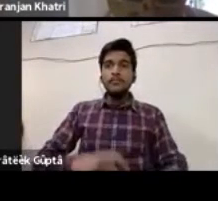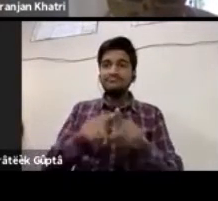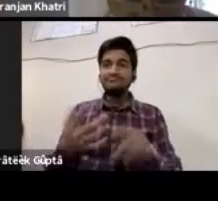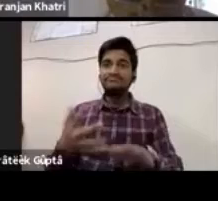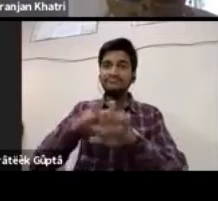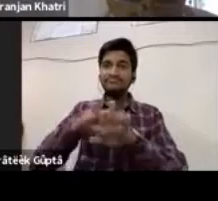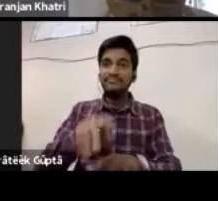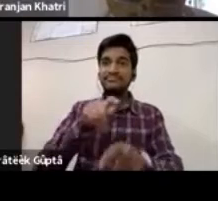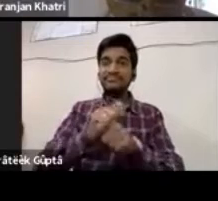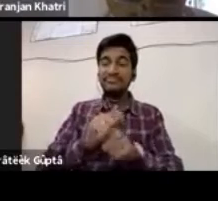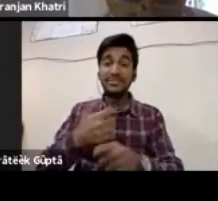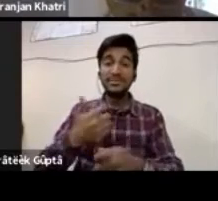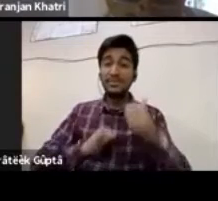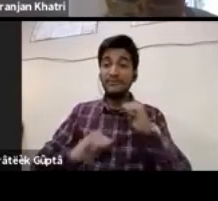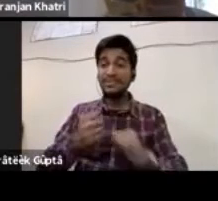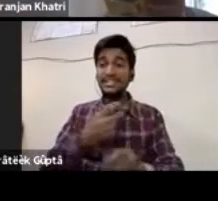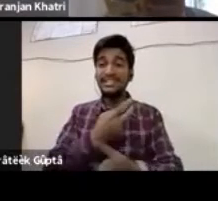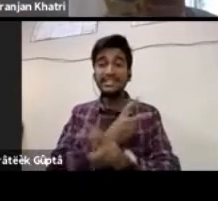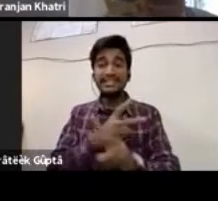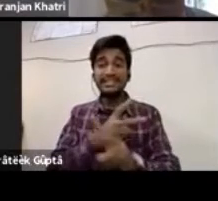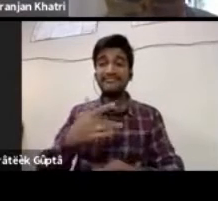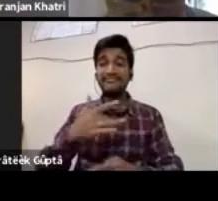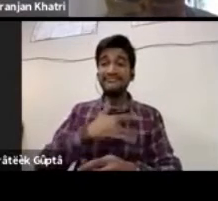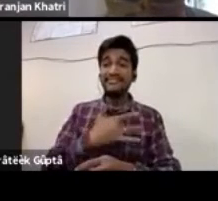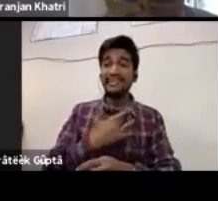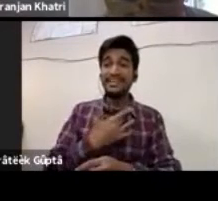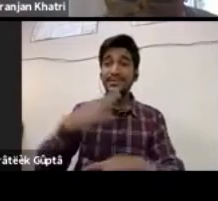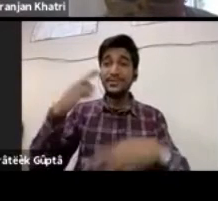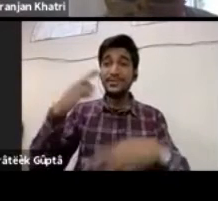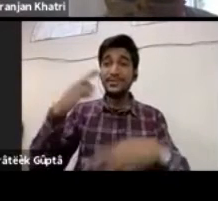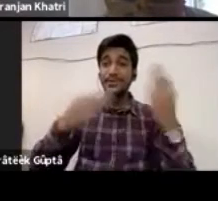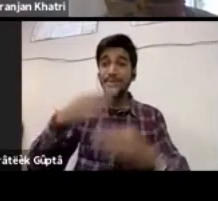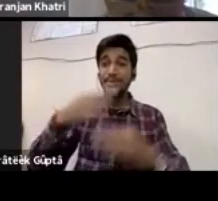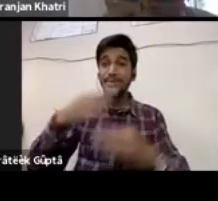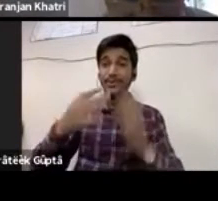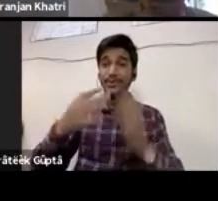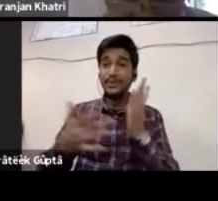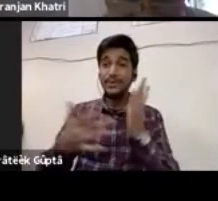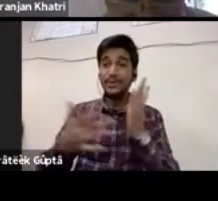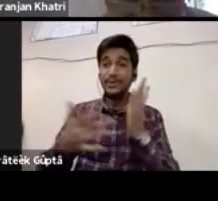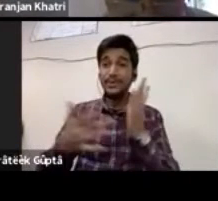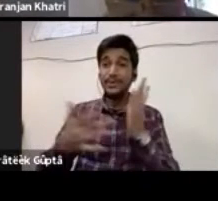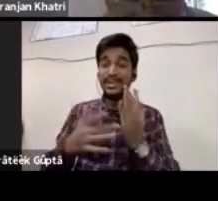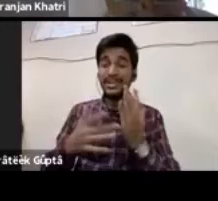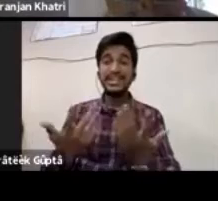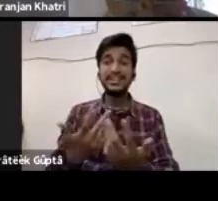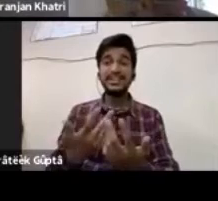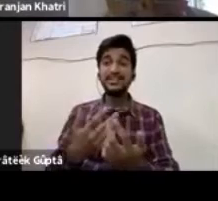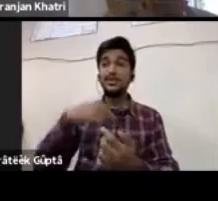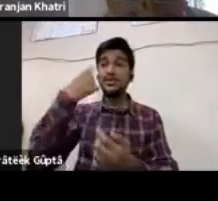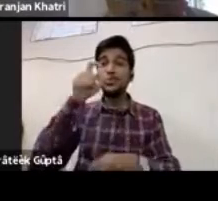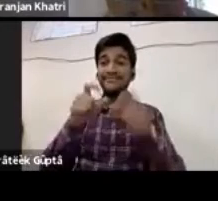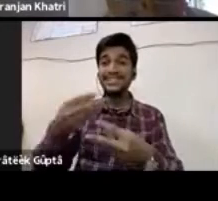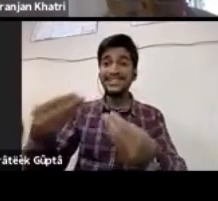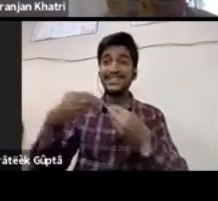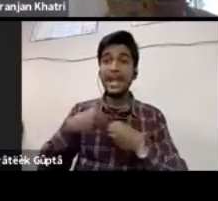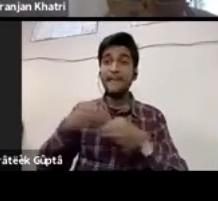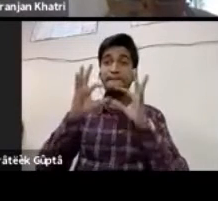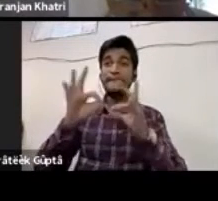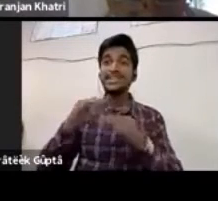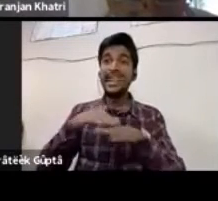and trauma of illness to a new version of themselves, of who they are and not who they are addressed to